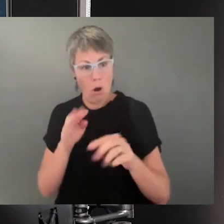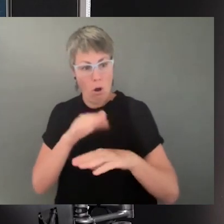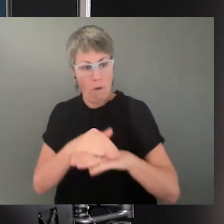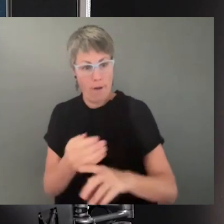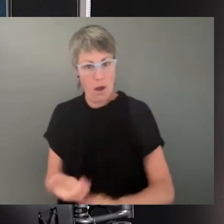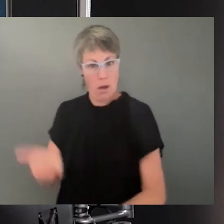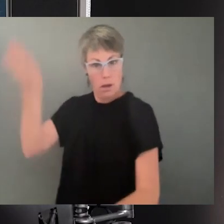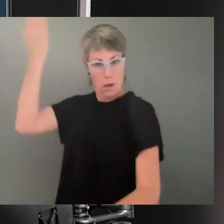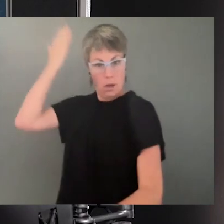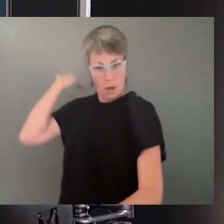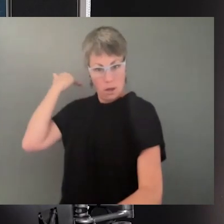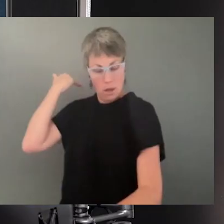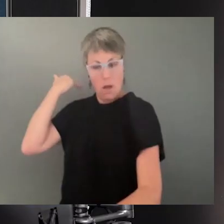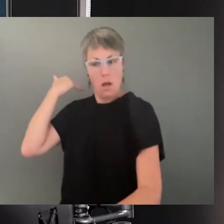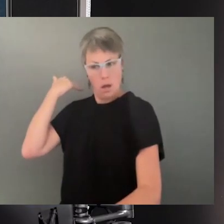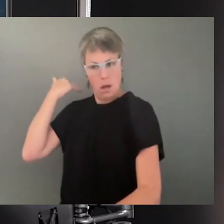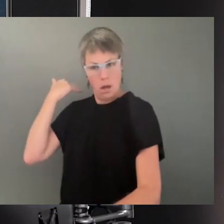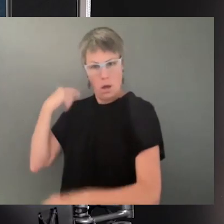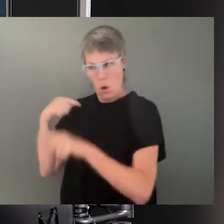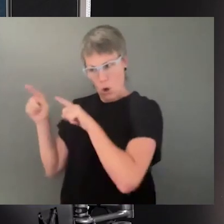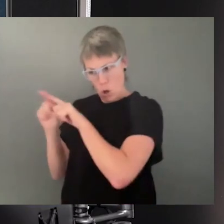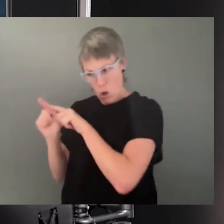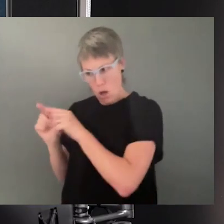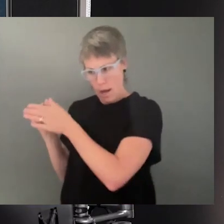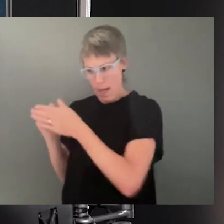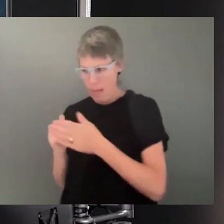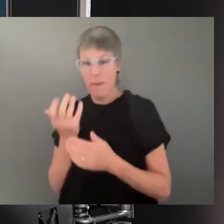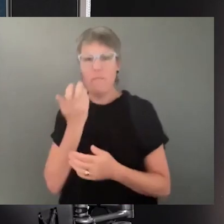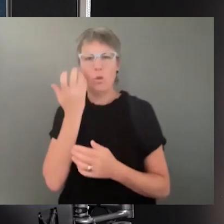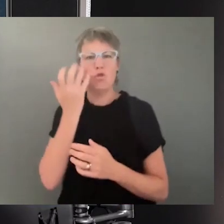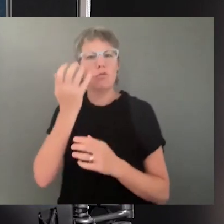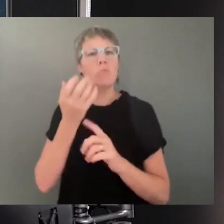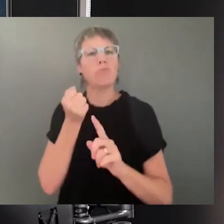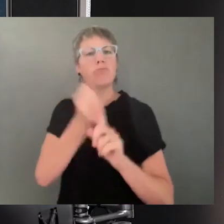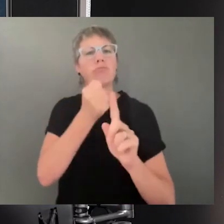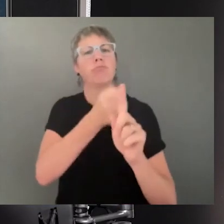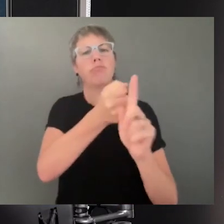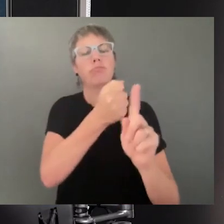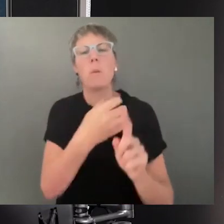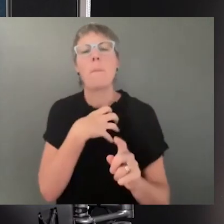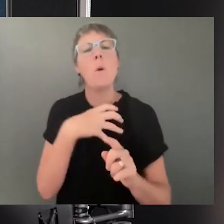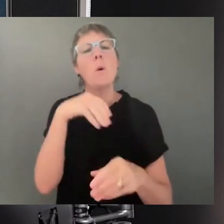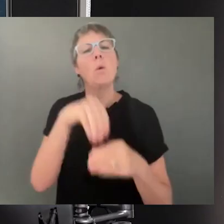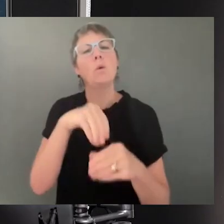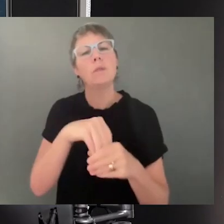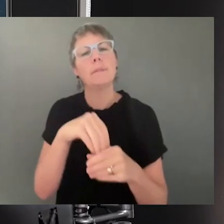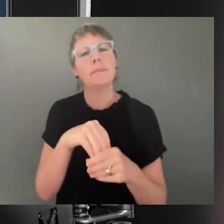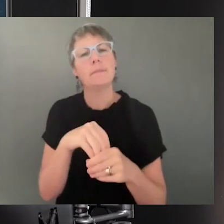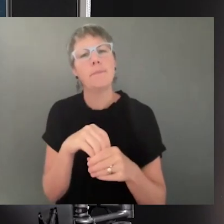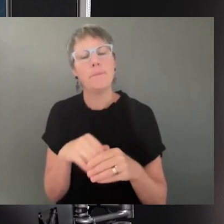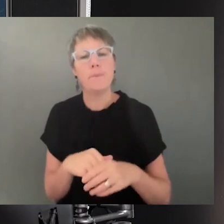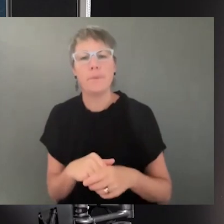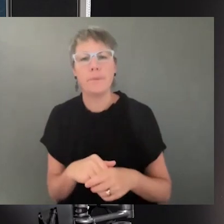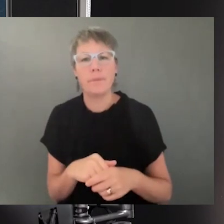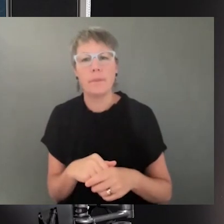have done work and the strategies that they have tried, and you can see that people have used things that have been more or less